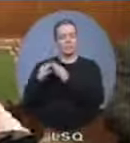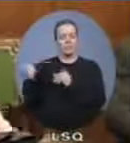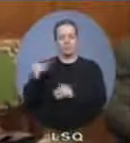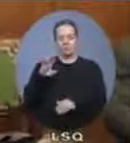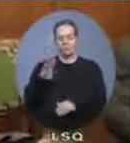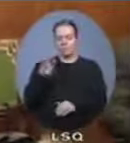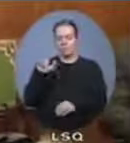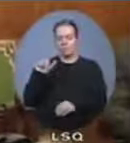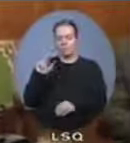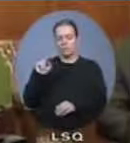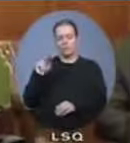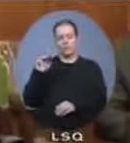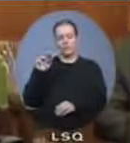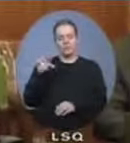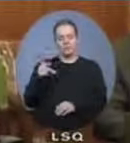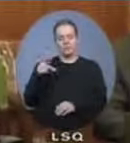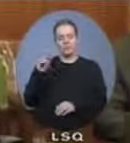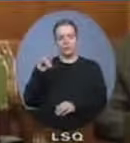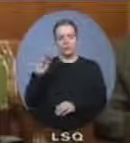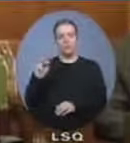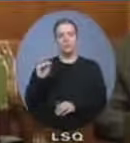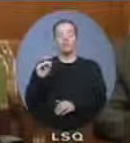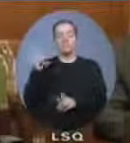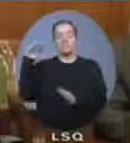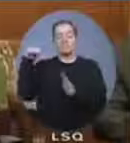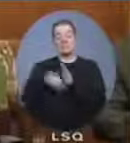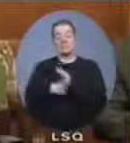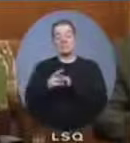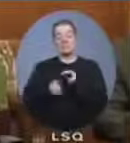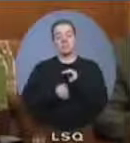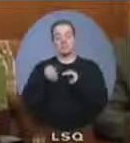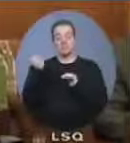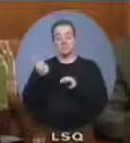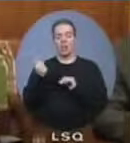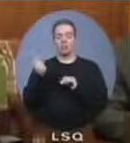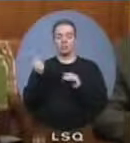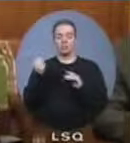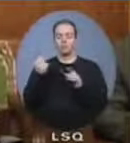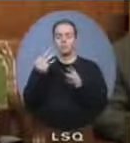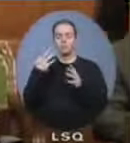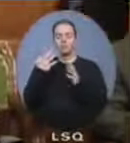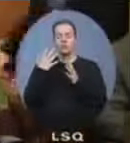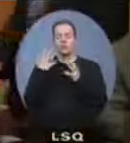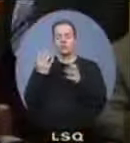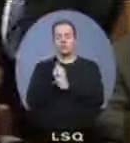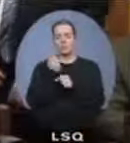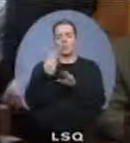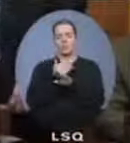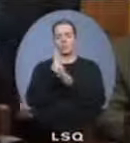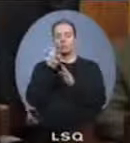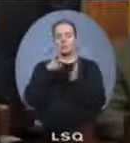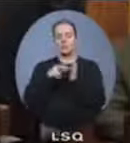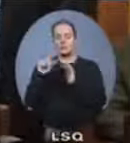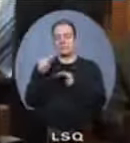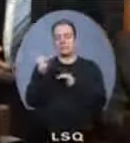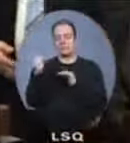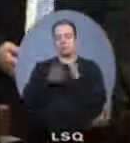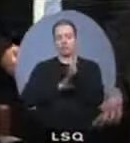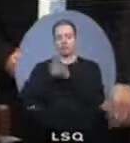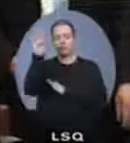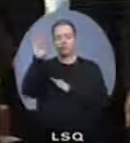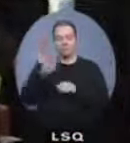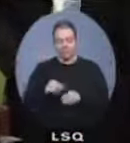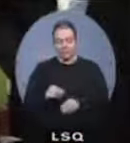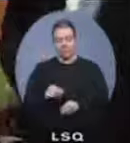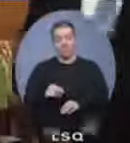2010? It's a nice forecast. I hope it's true. But this is the same Prime Minister who said, quote, if we were going to have a recession, we